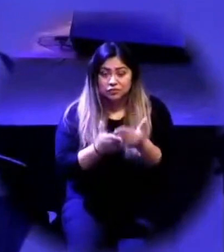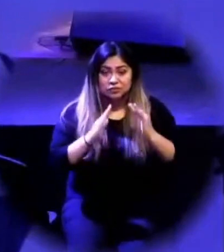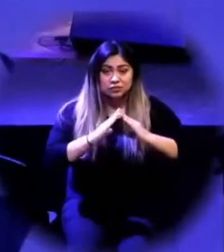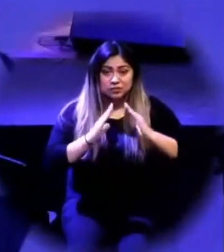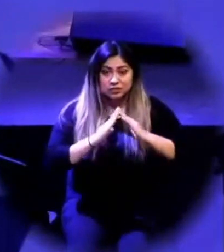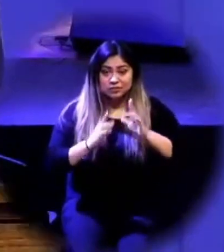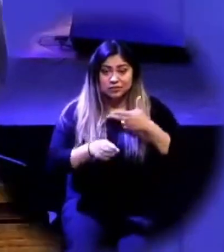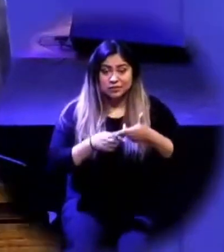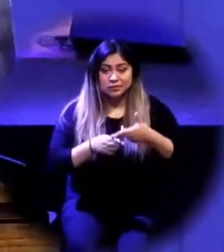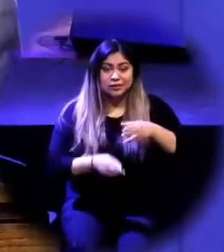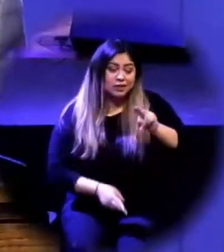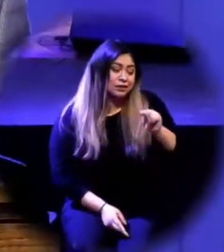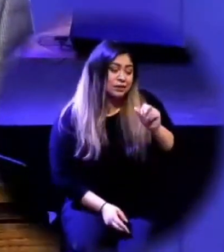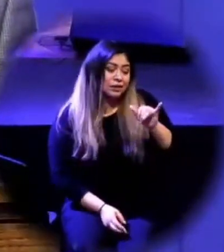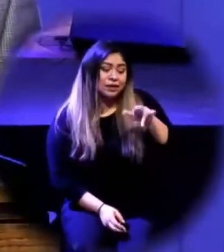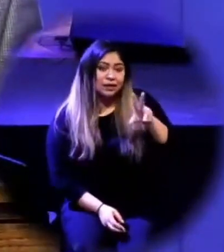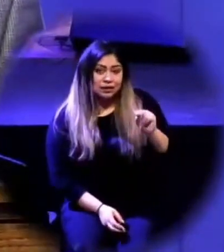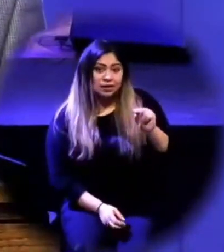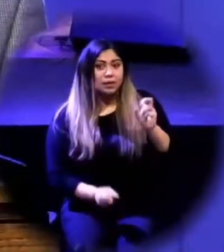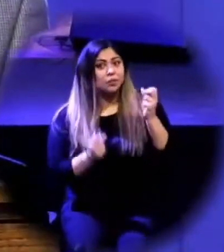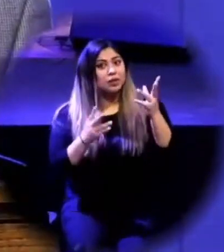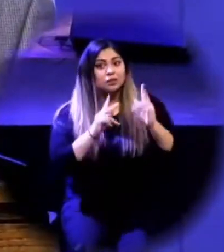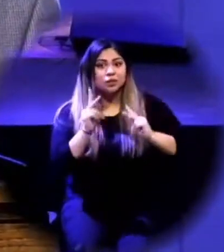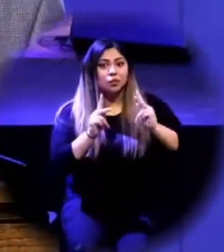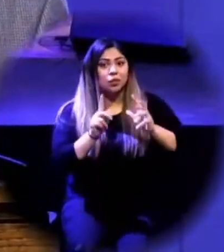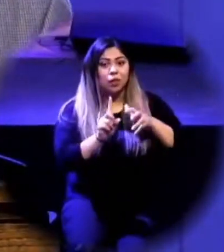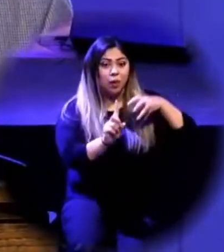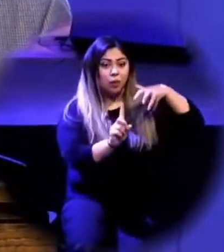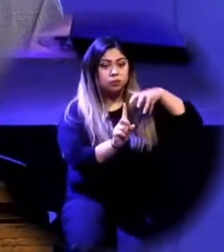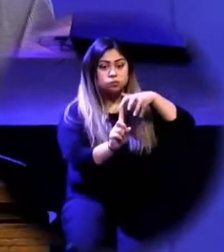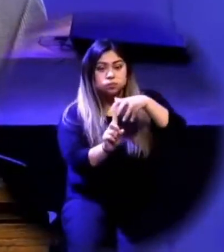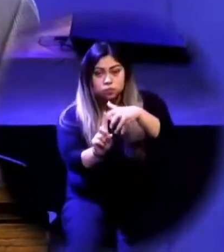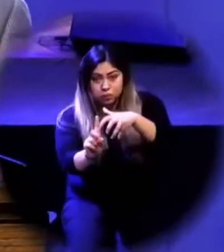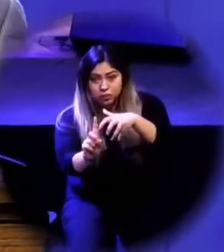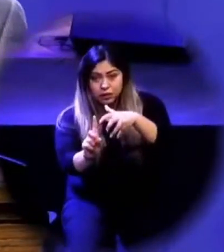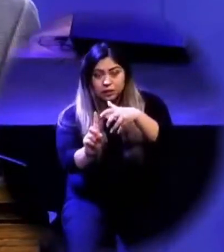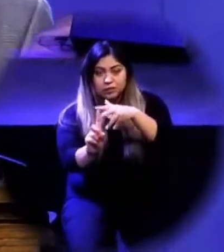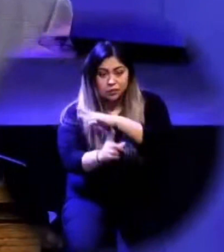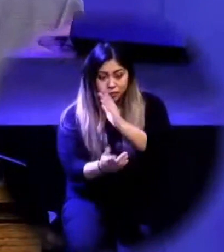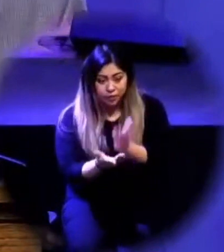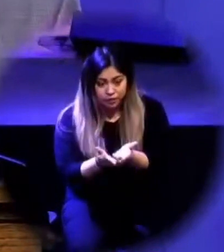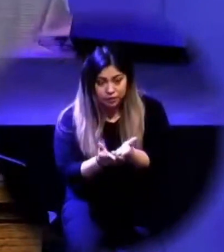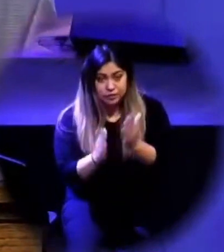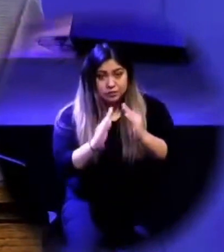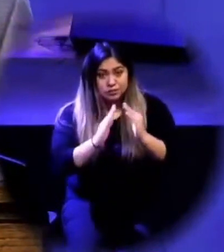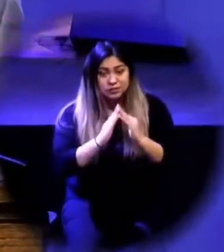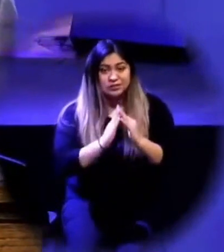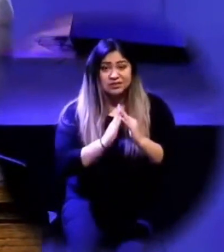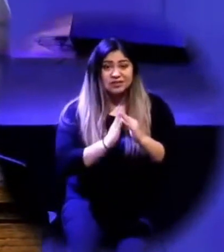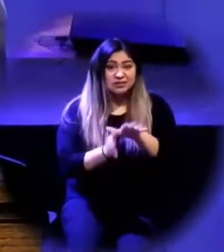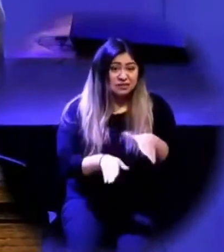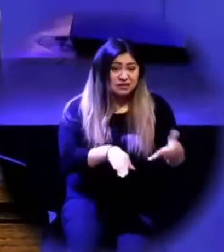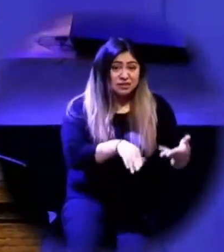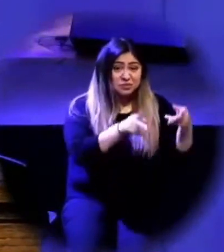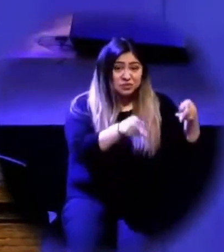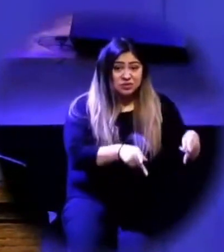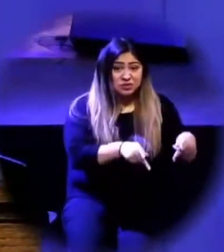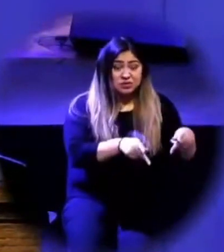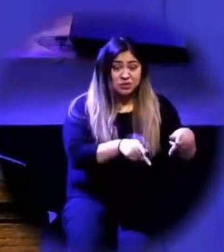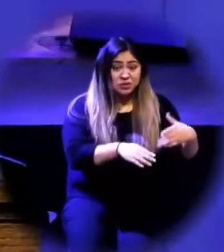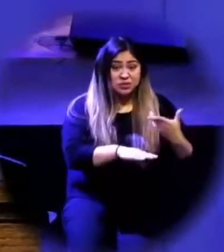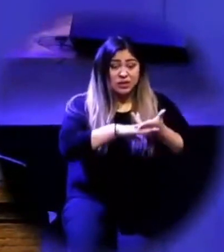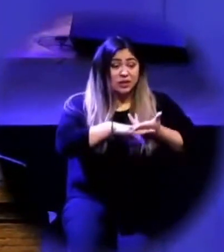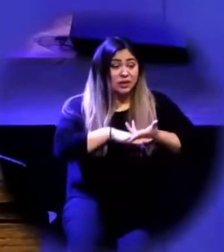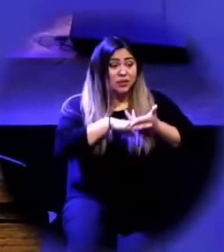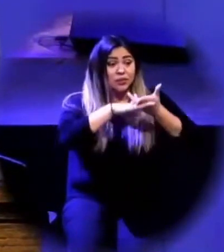disciples and a large crowd went along with him. And as he approached the town gate, a dead person was being carried out, the only